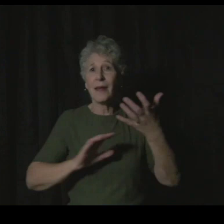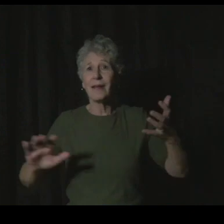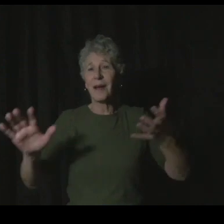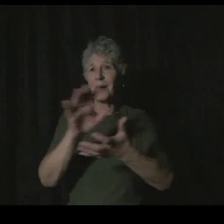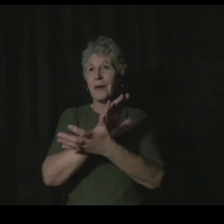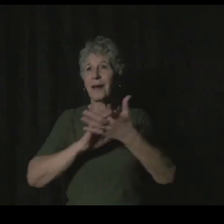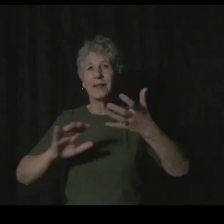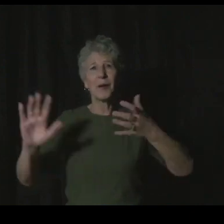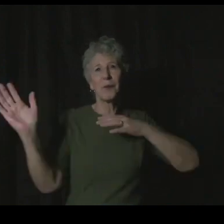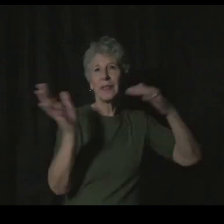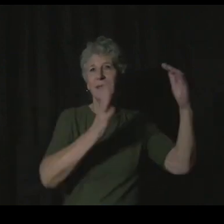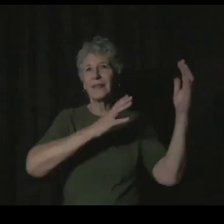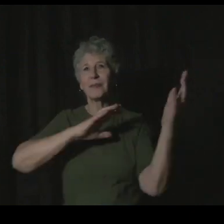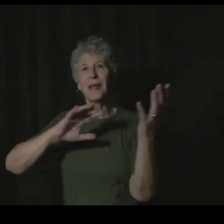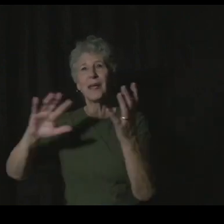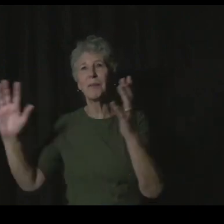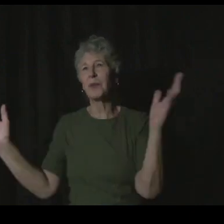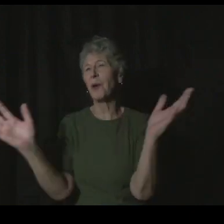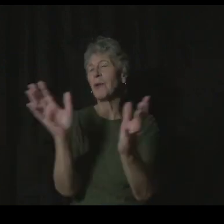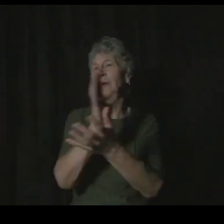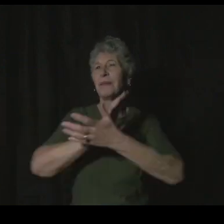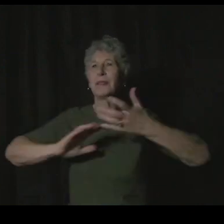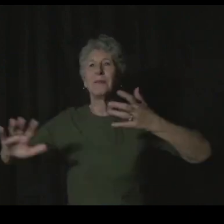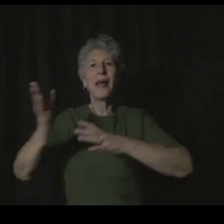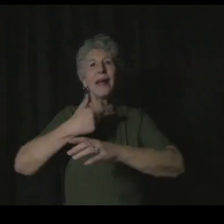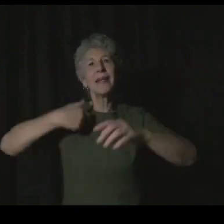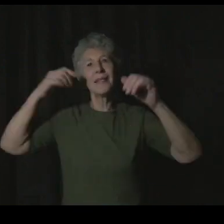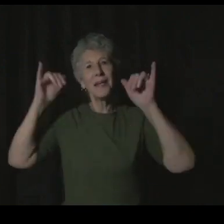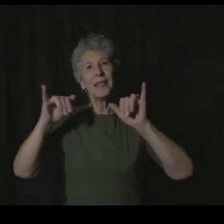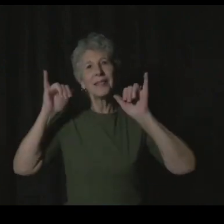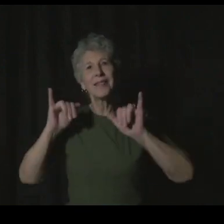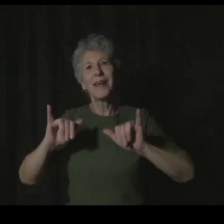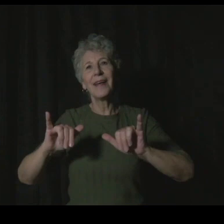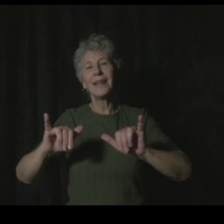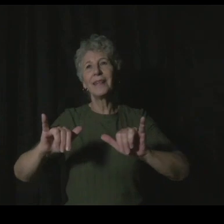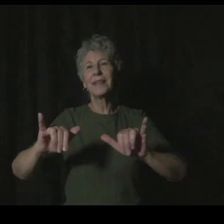may come and the winds may blow, I'll remain